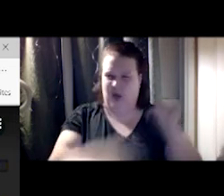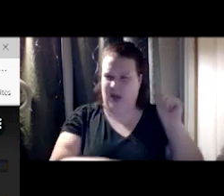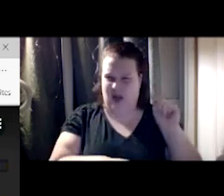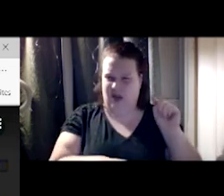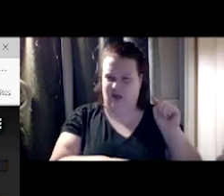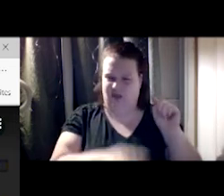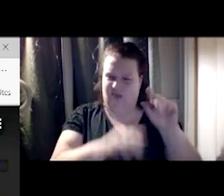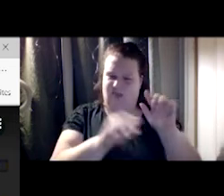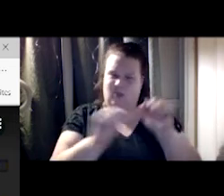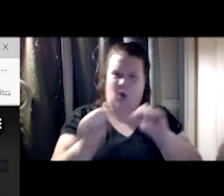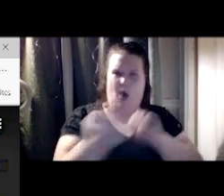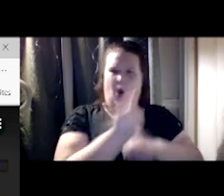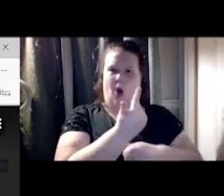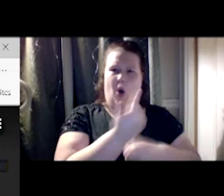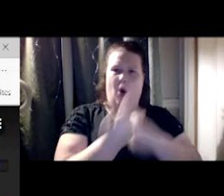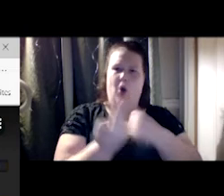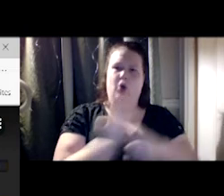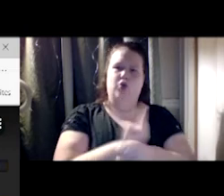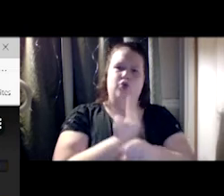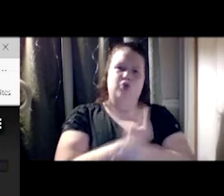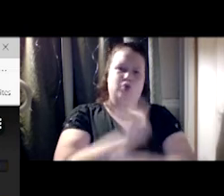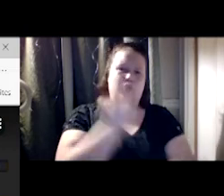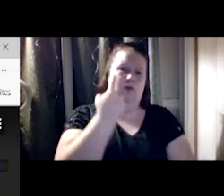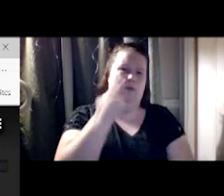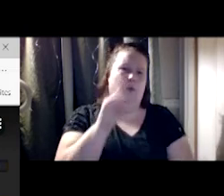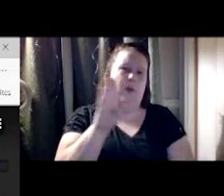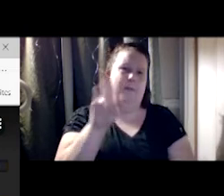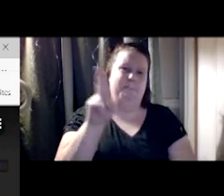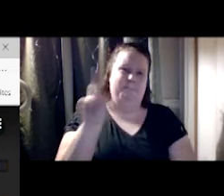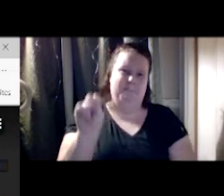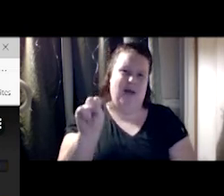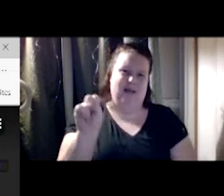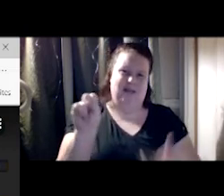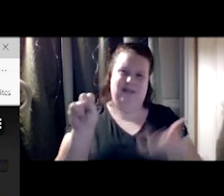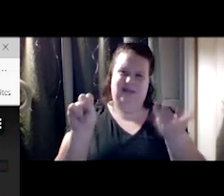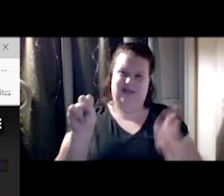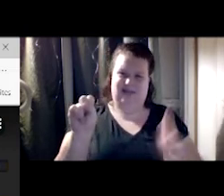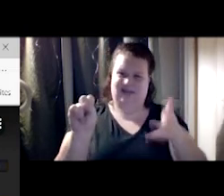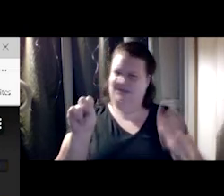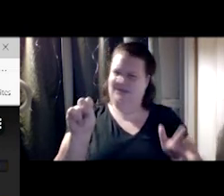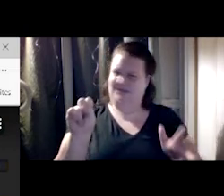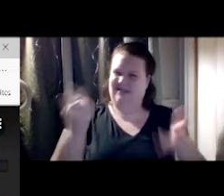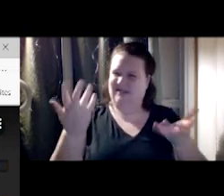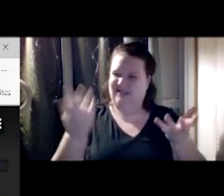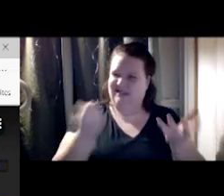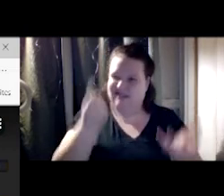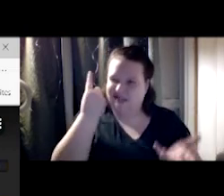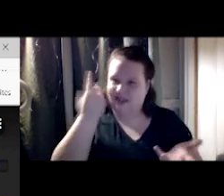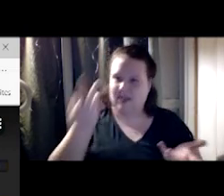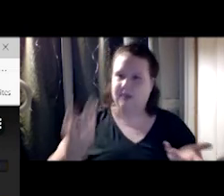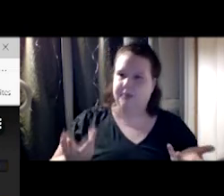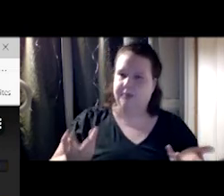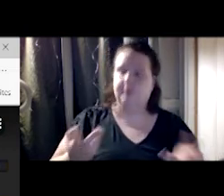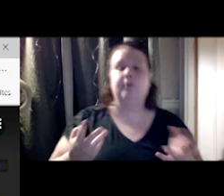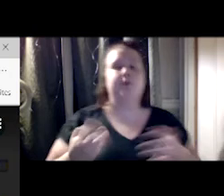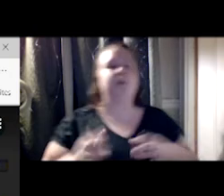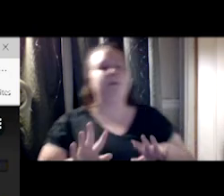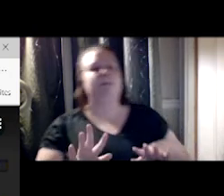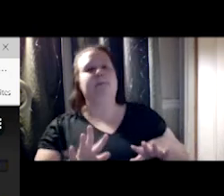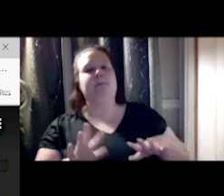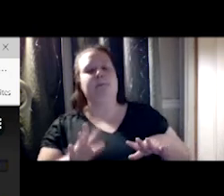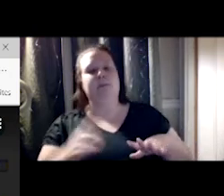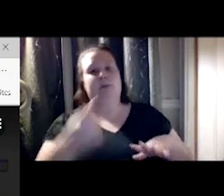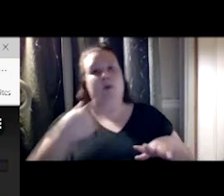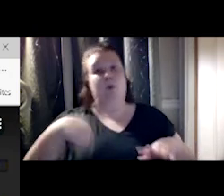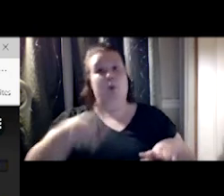didn't follow how that space was going to be used. Yeah, and I think when we go back in,